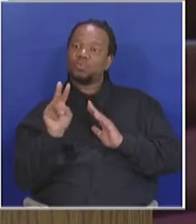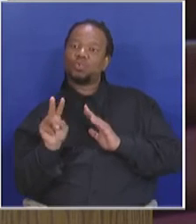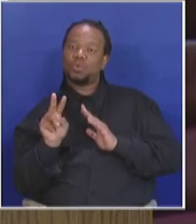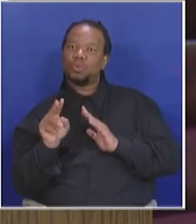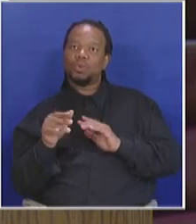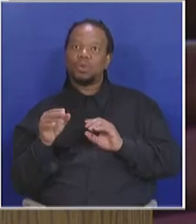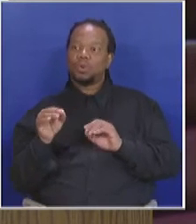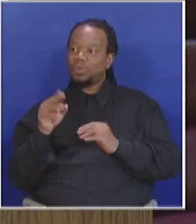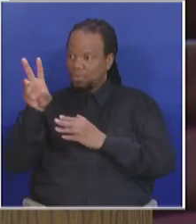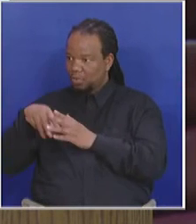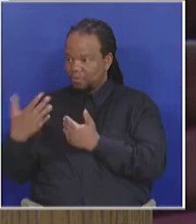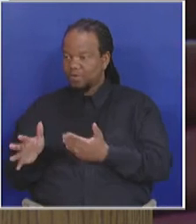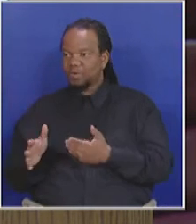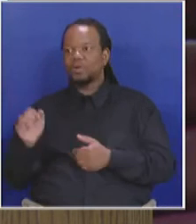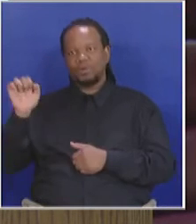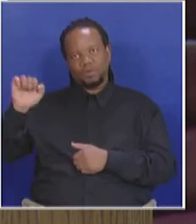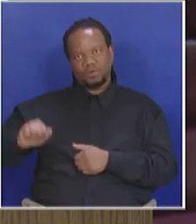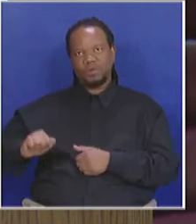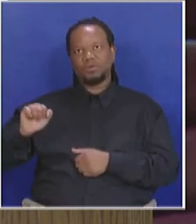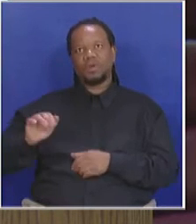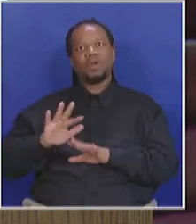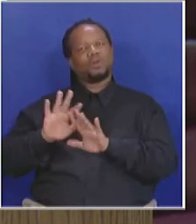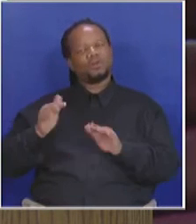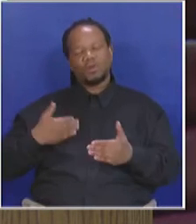You have. Then you are well answered, ma'am.